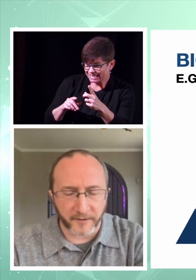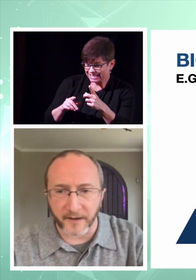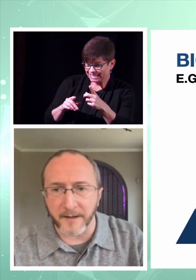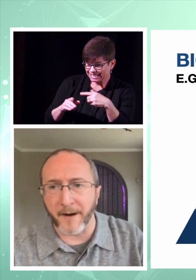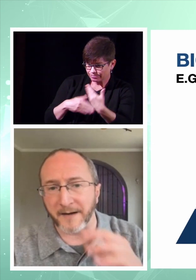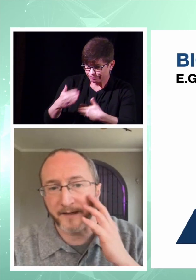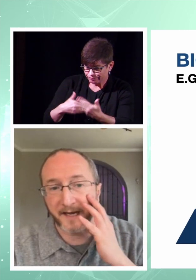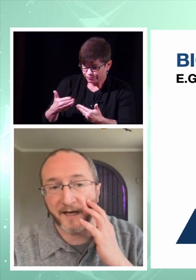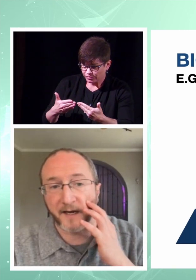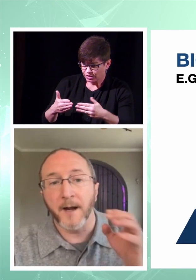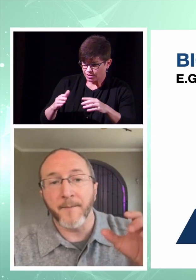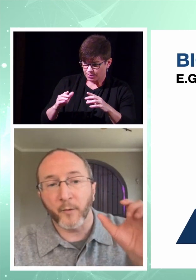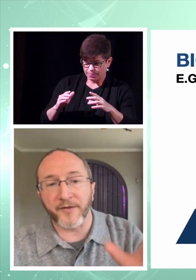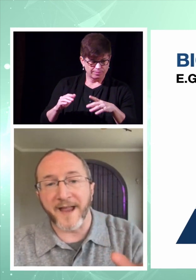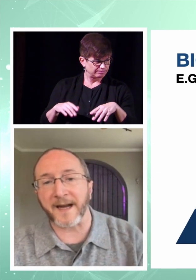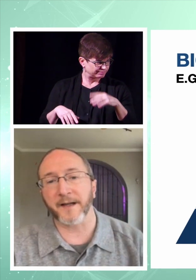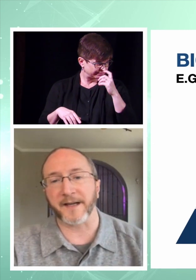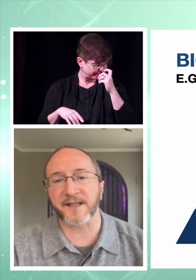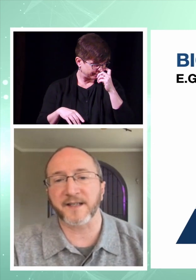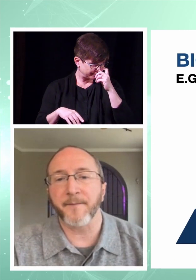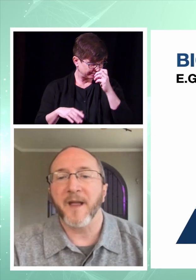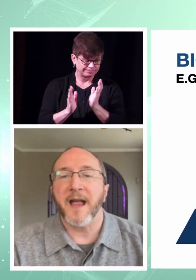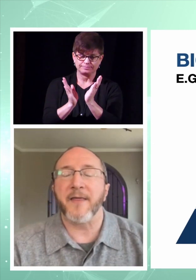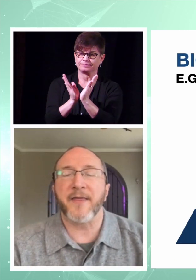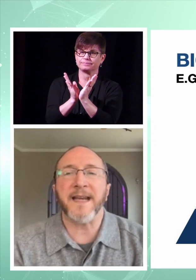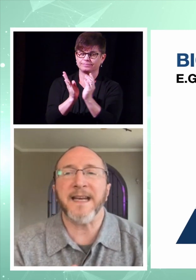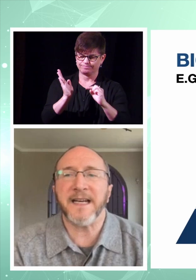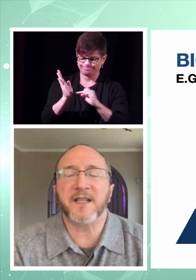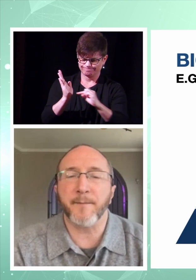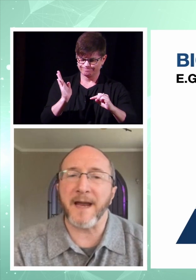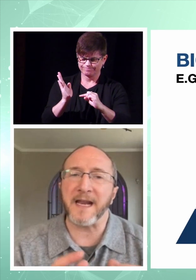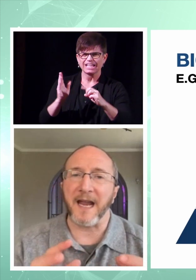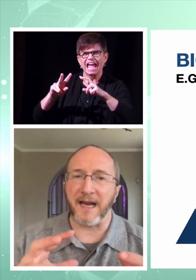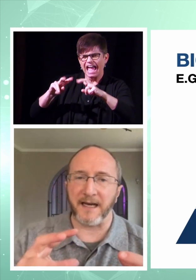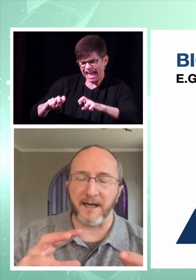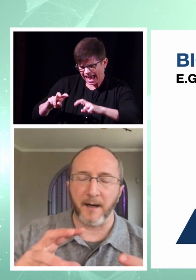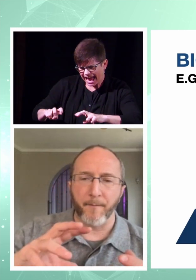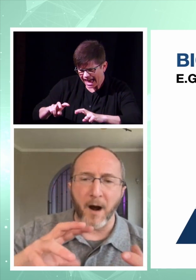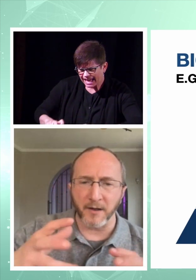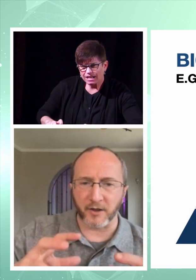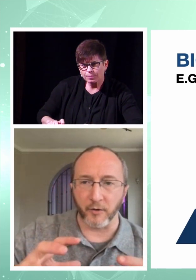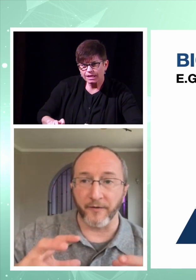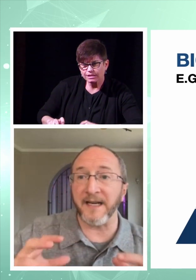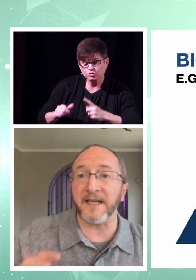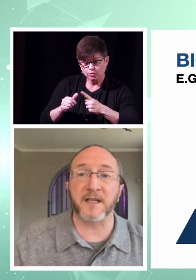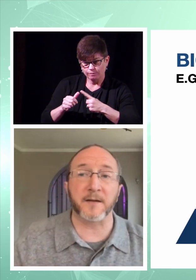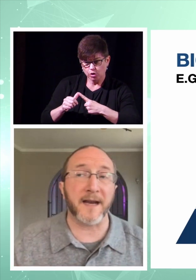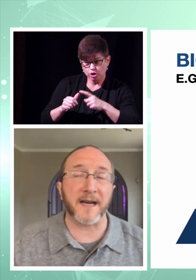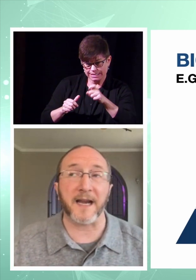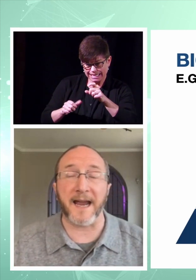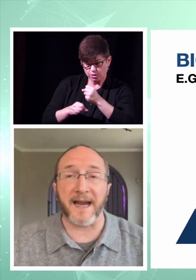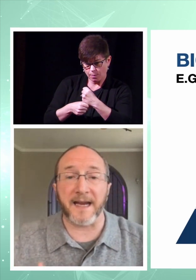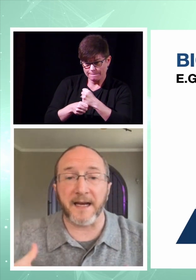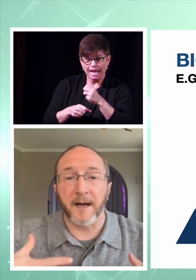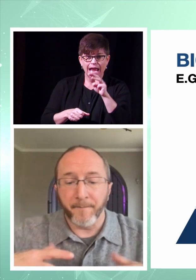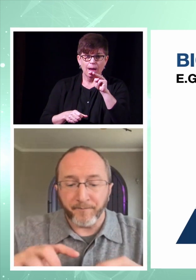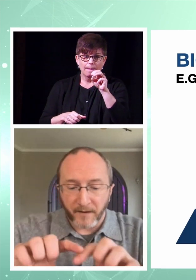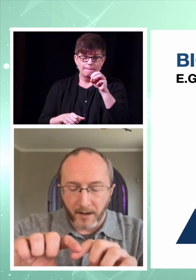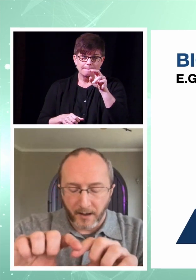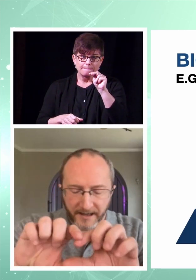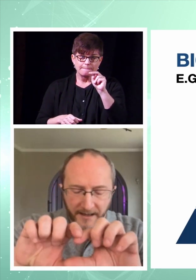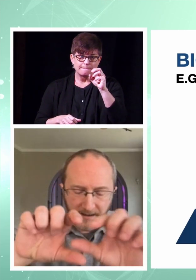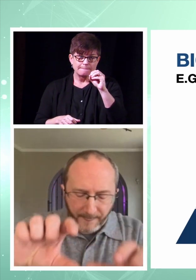me. Start at the very bottom again with the analytics. And they needed to make a molecule. They needed to make a